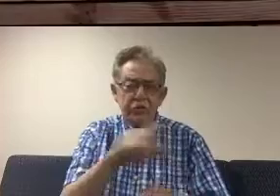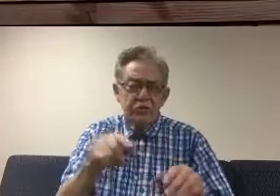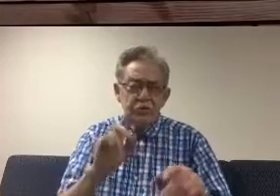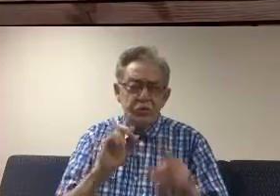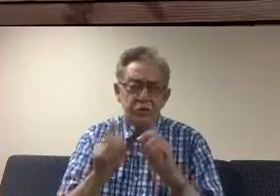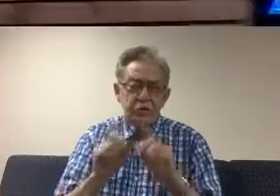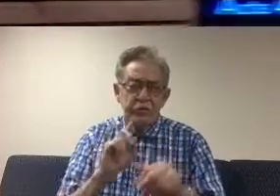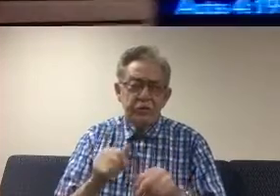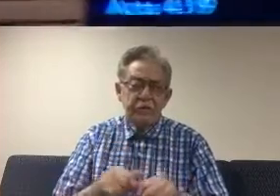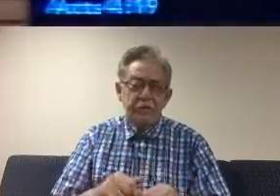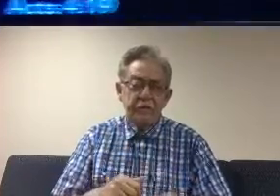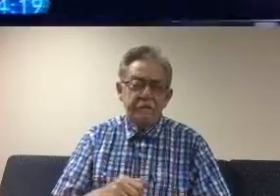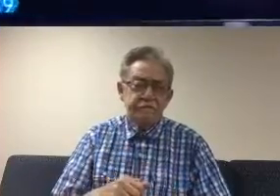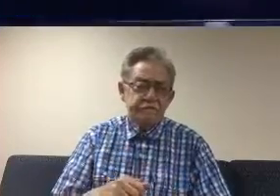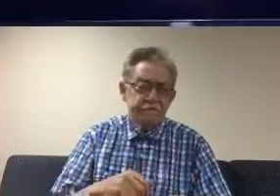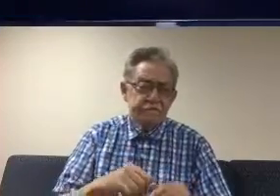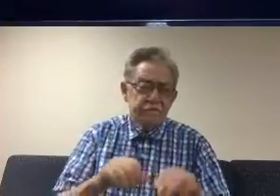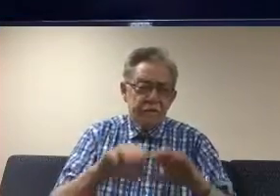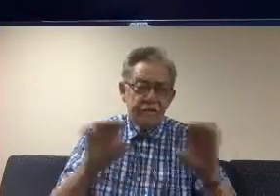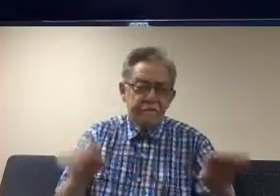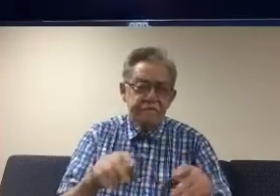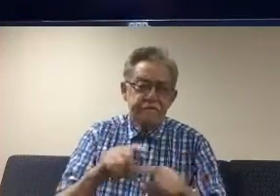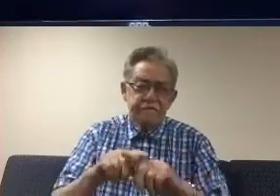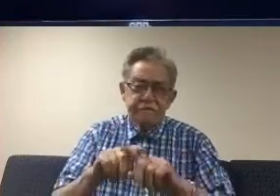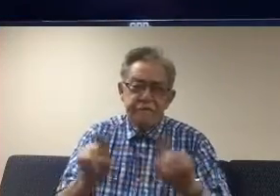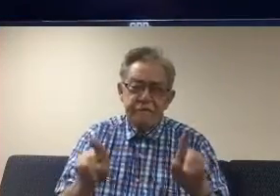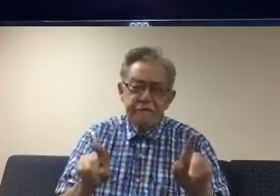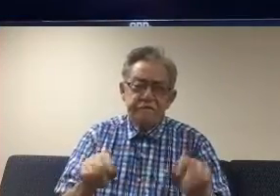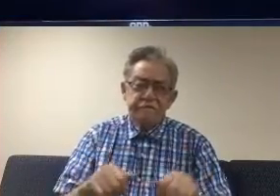is different. So whether it's right in the sight of God